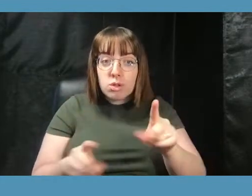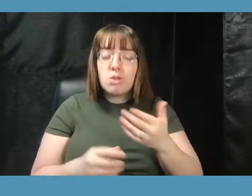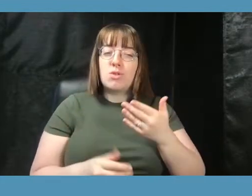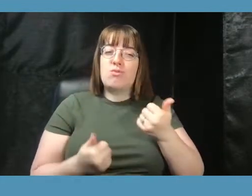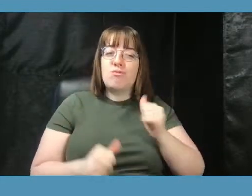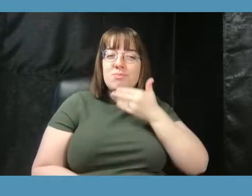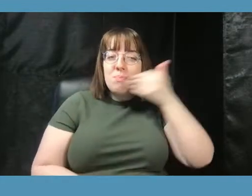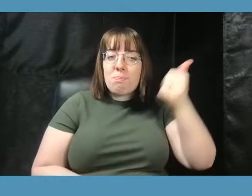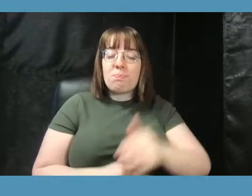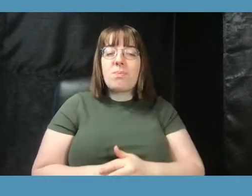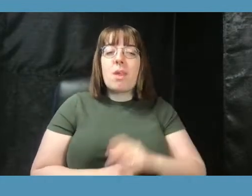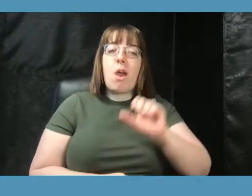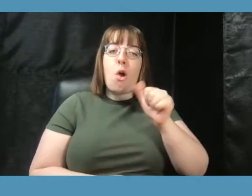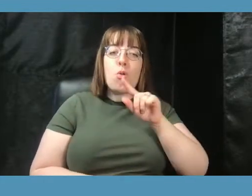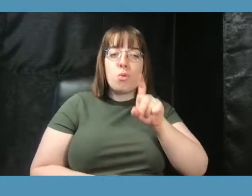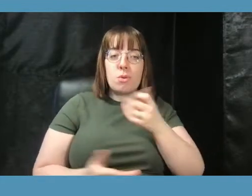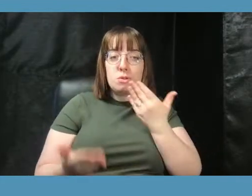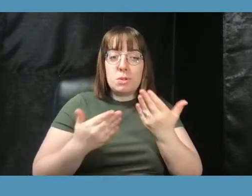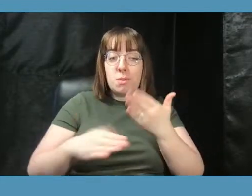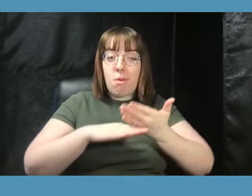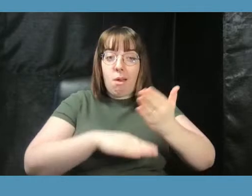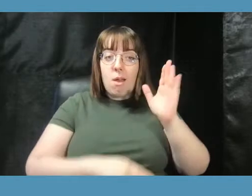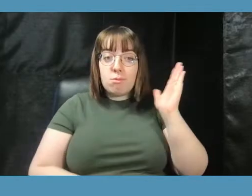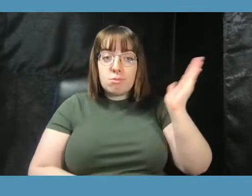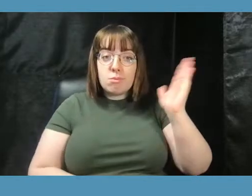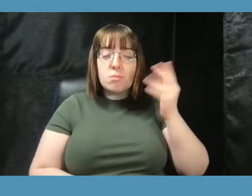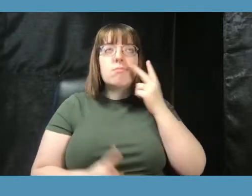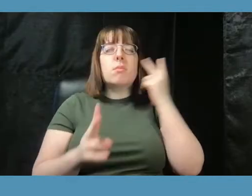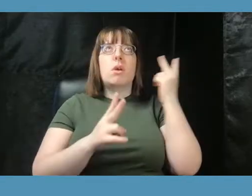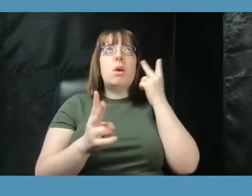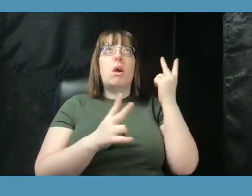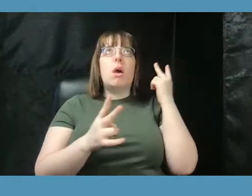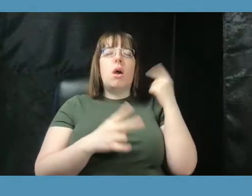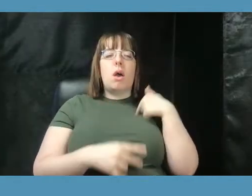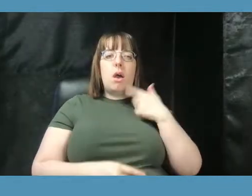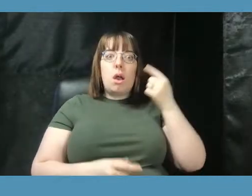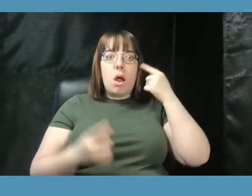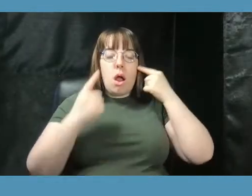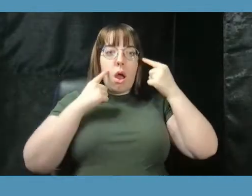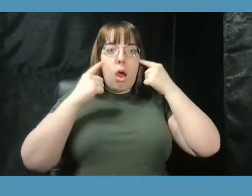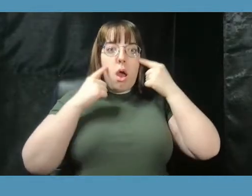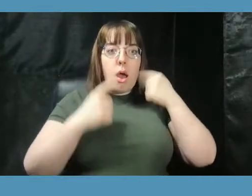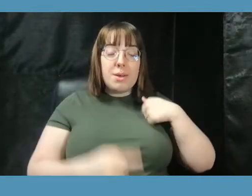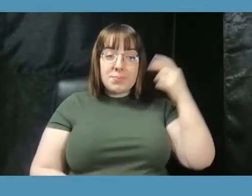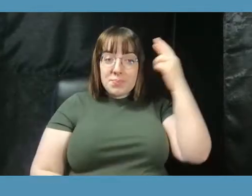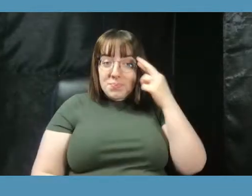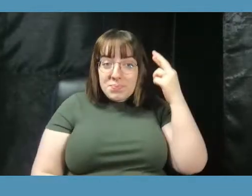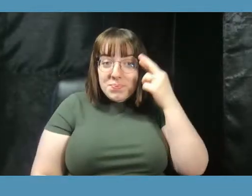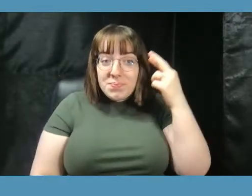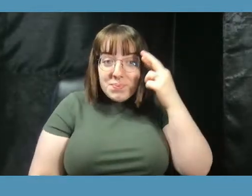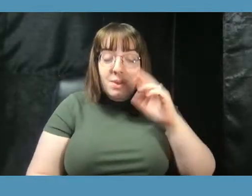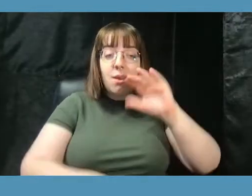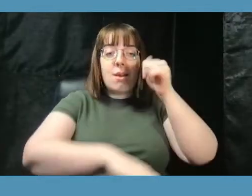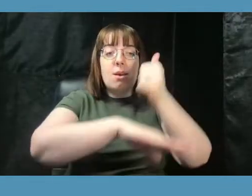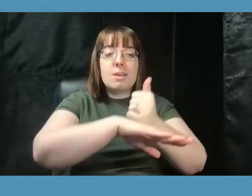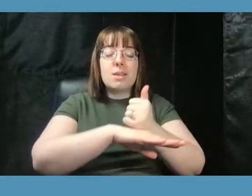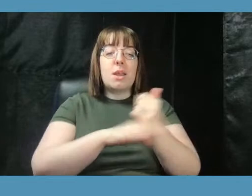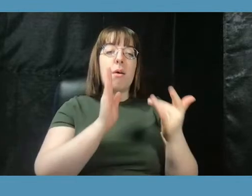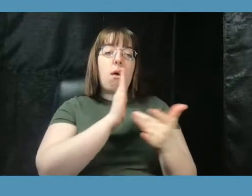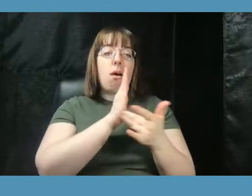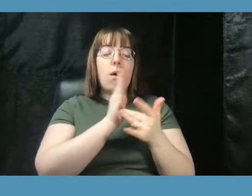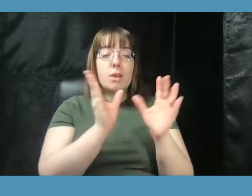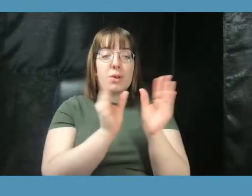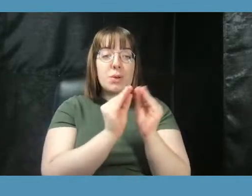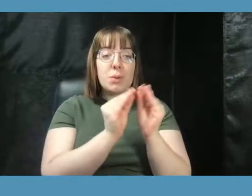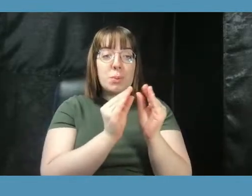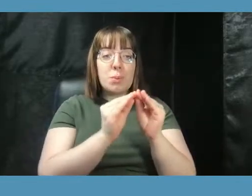other questions may arise after reflecting on the program. For this reason, we set up an online community forum for raising